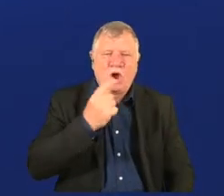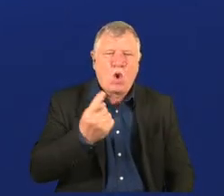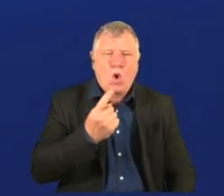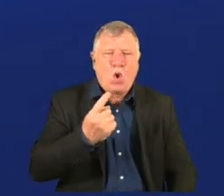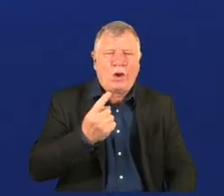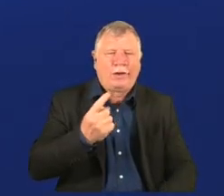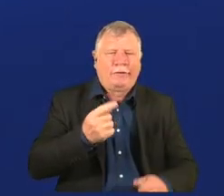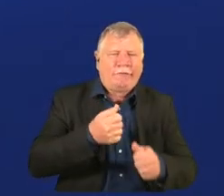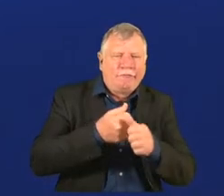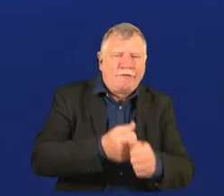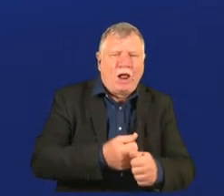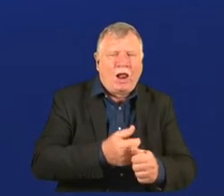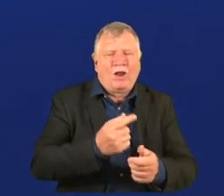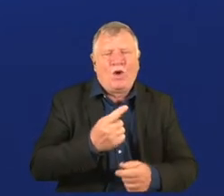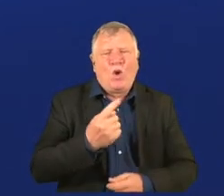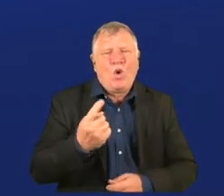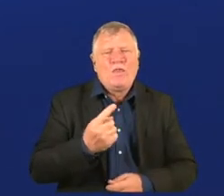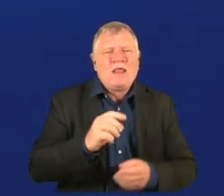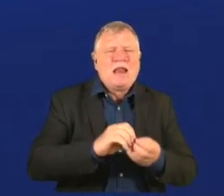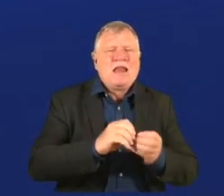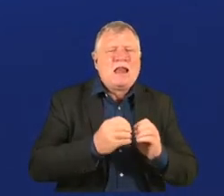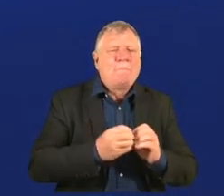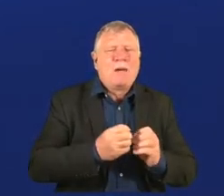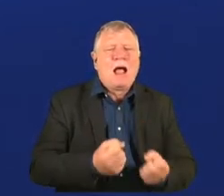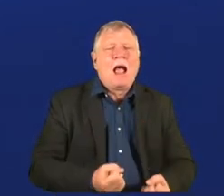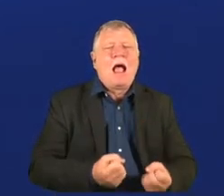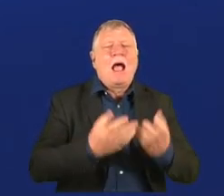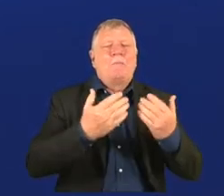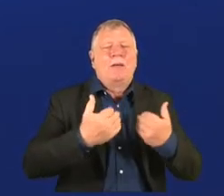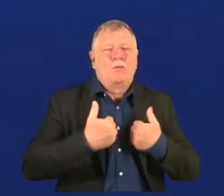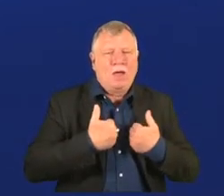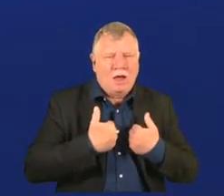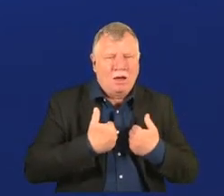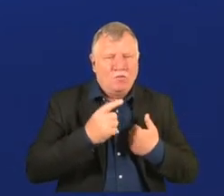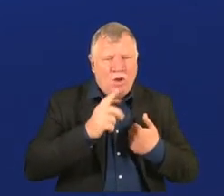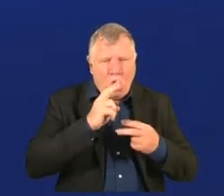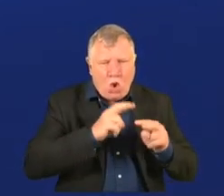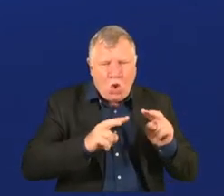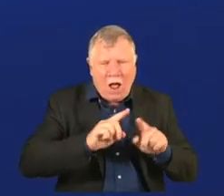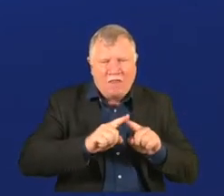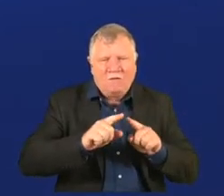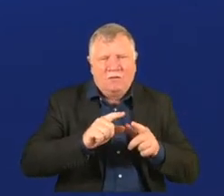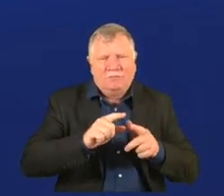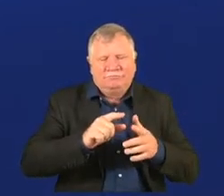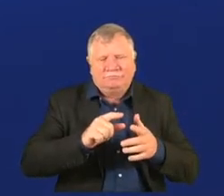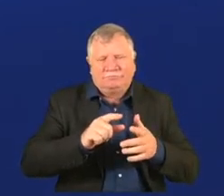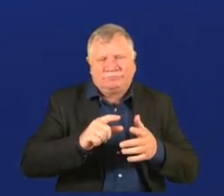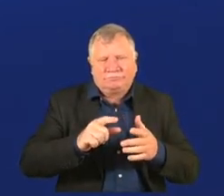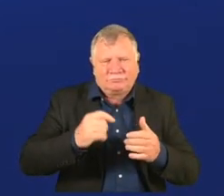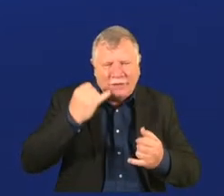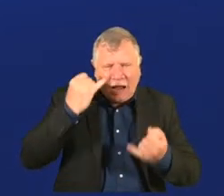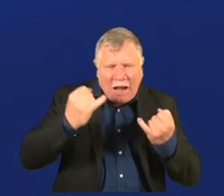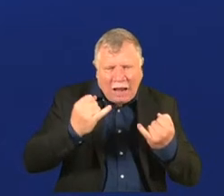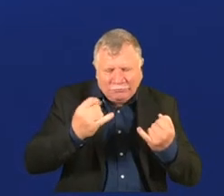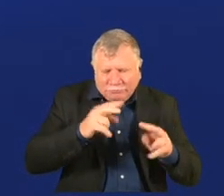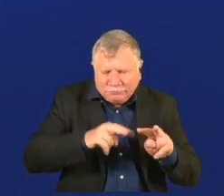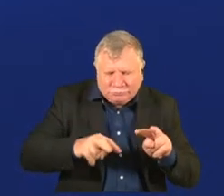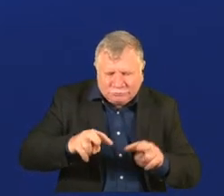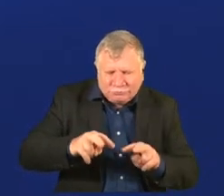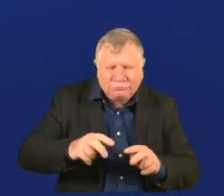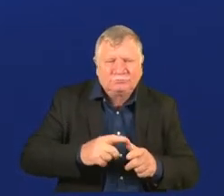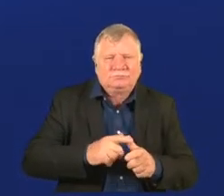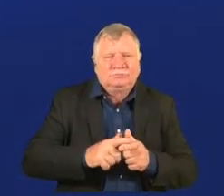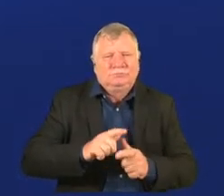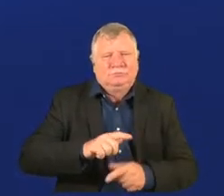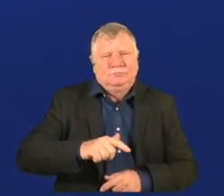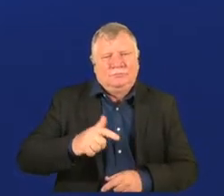on the hard numbers of how many of something we have. We got to look at all these other factors. And then there are a couple of critical assets that we turn